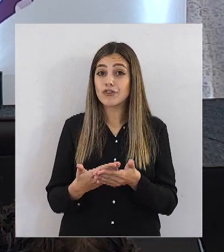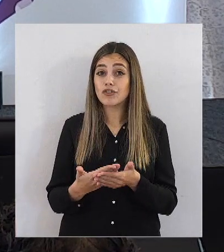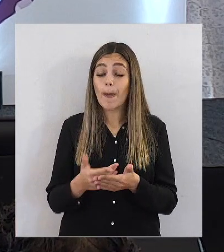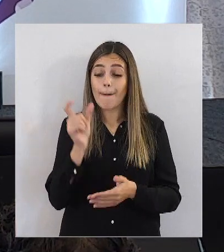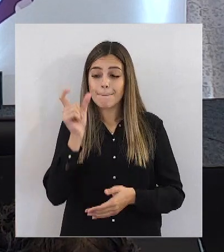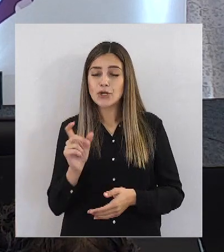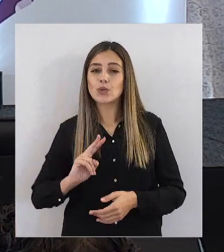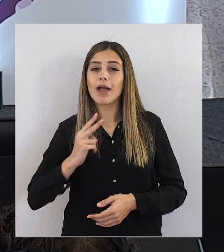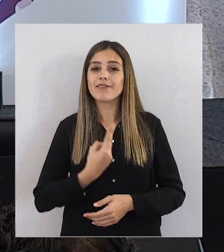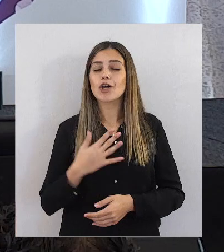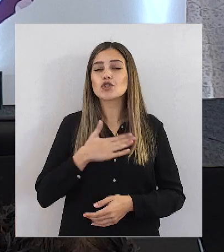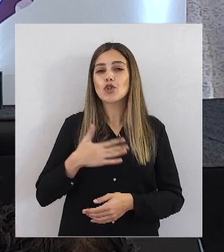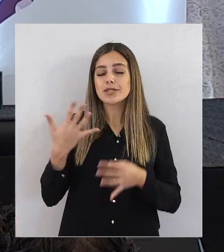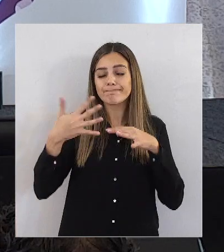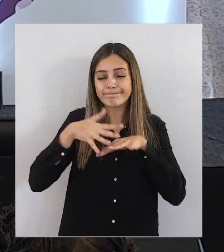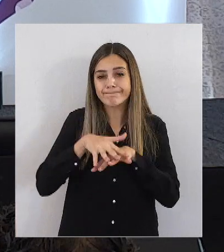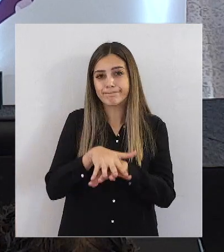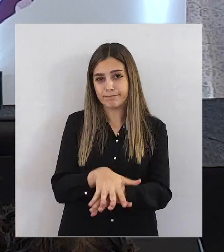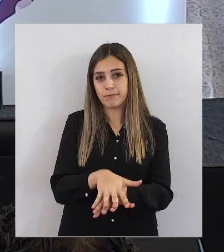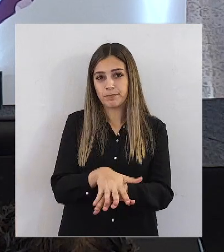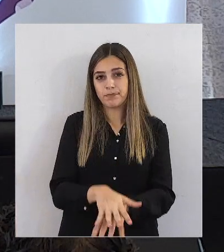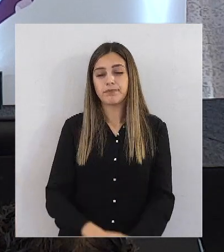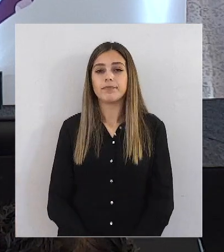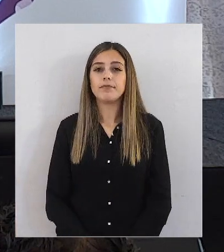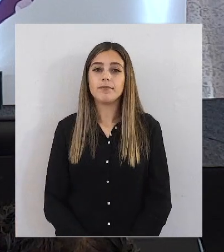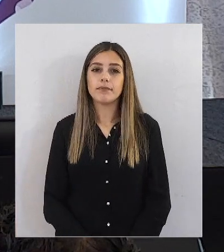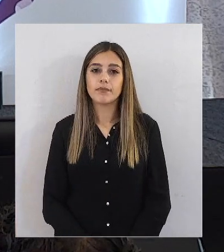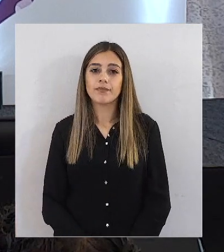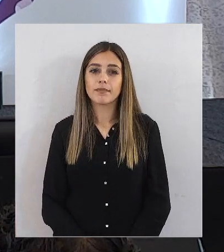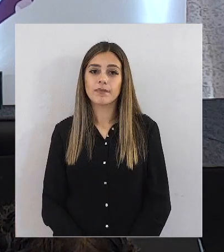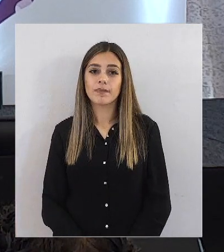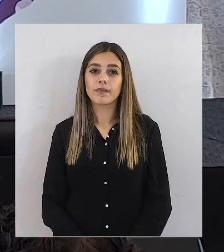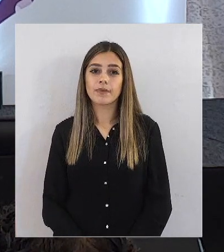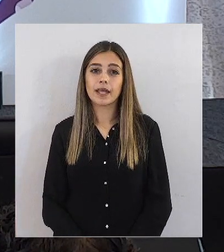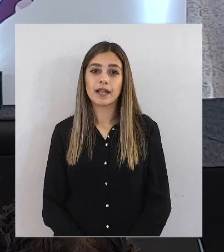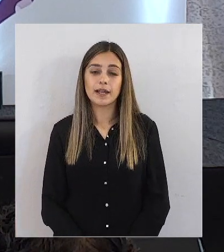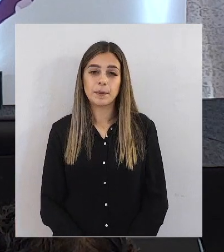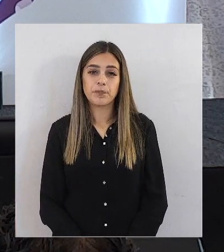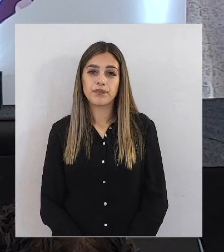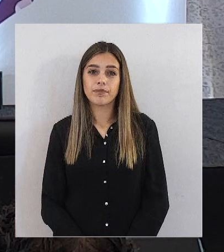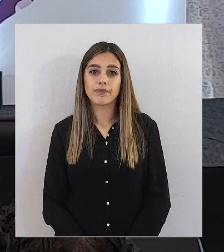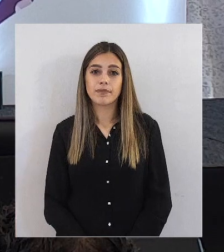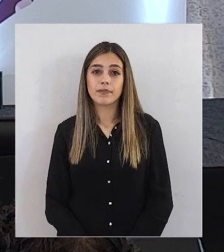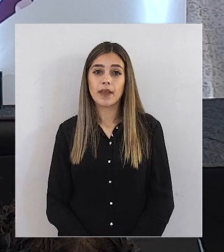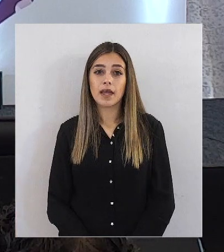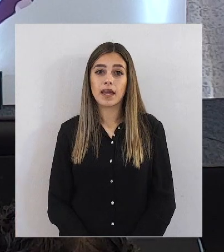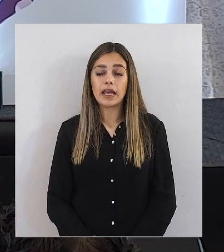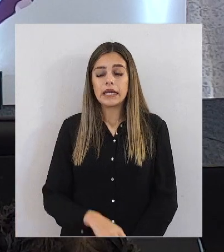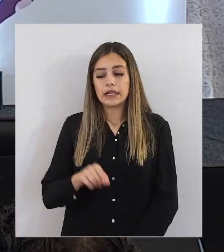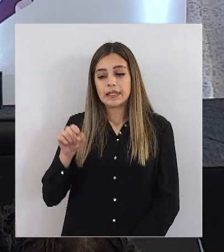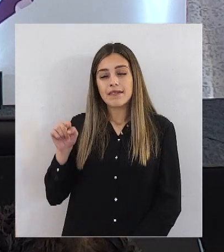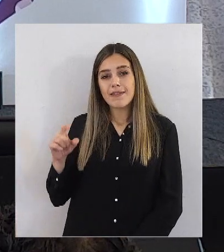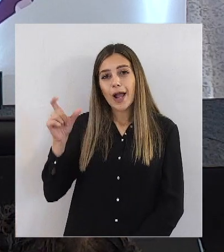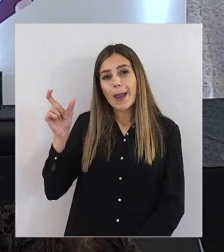inclusive environment for our patients. For that patient, whom I met 20 years ago in casualty, I still wonder